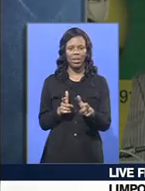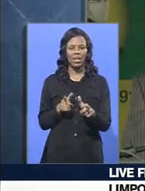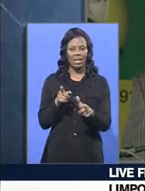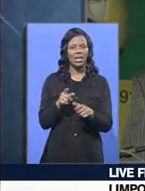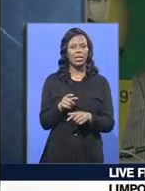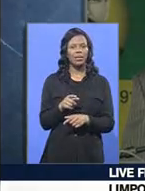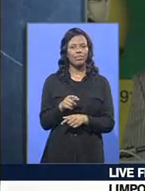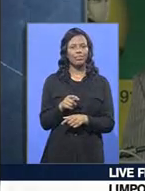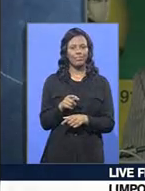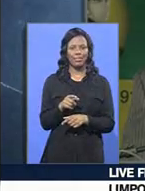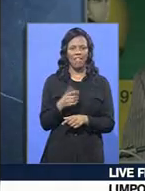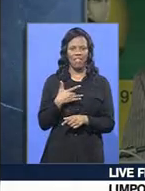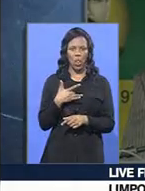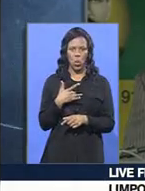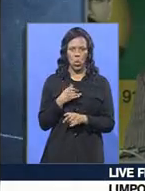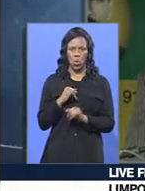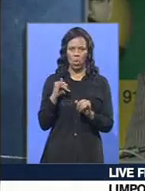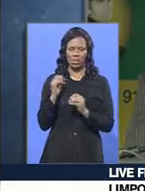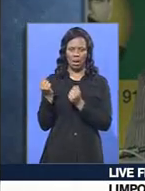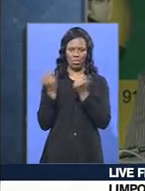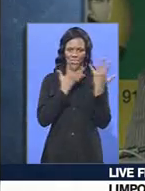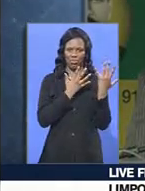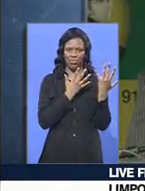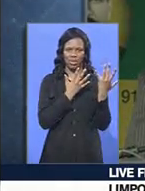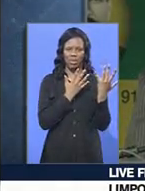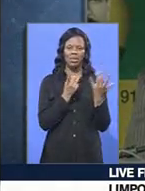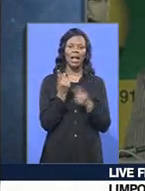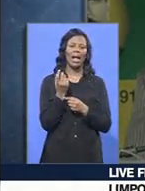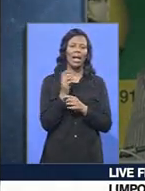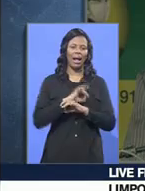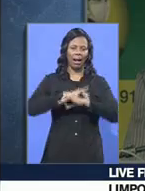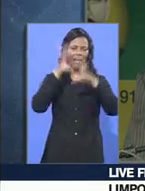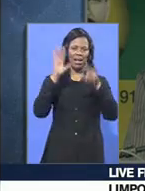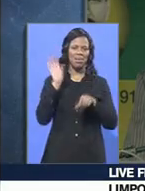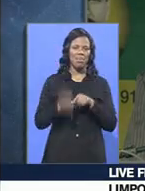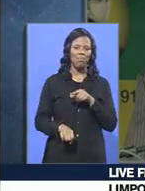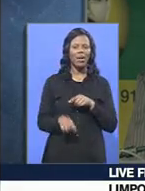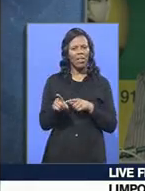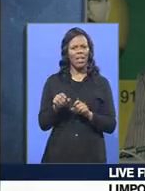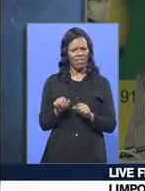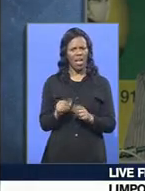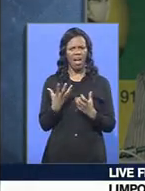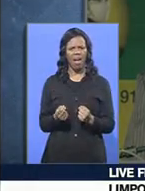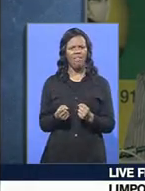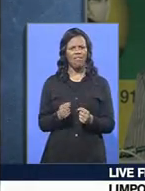humiliated, demonstrated the limits of their offensive capacity.